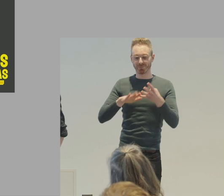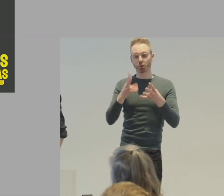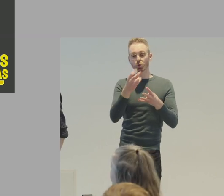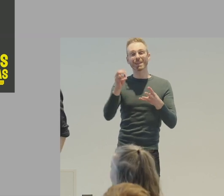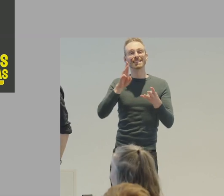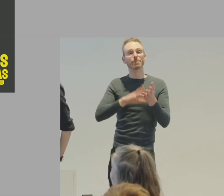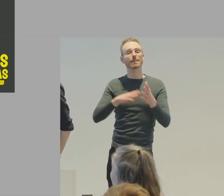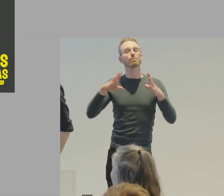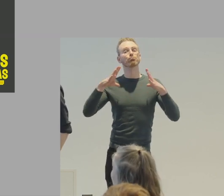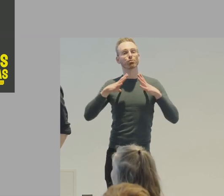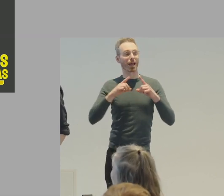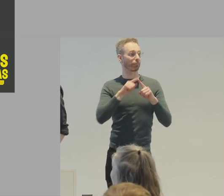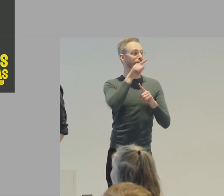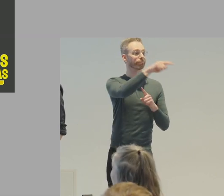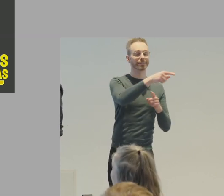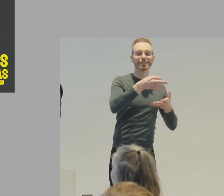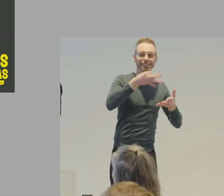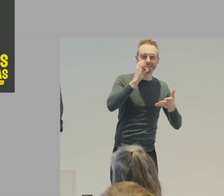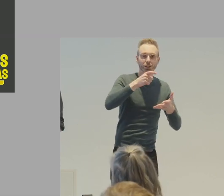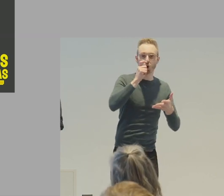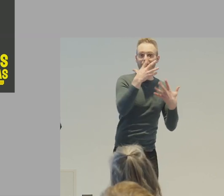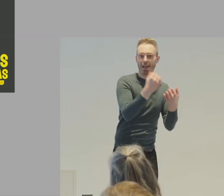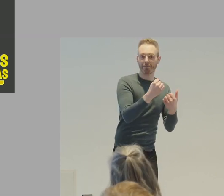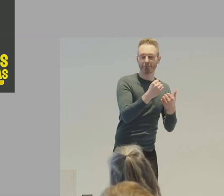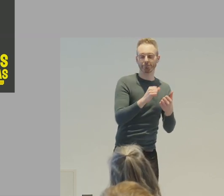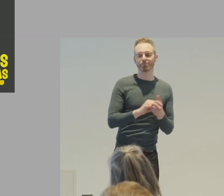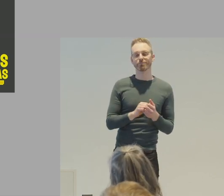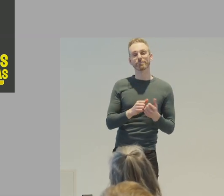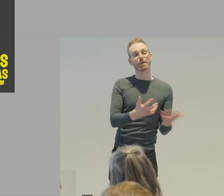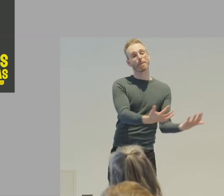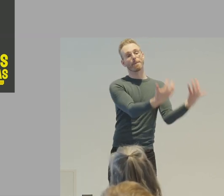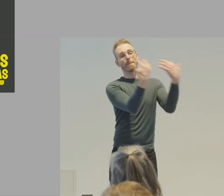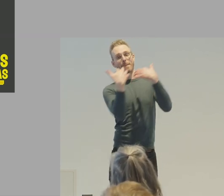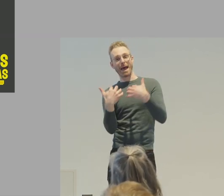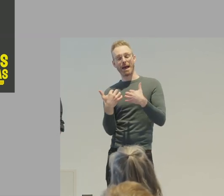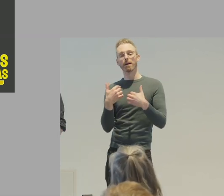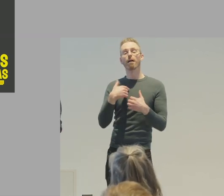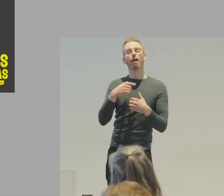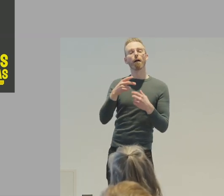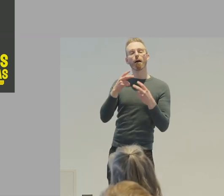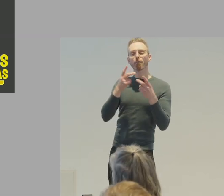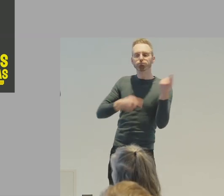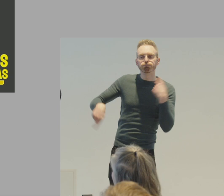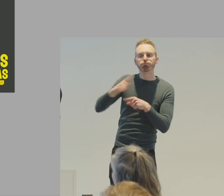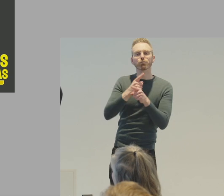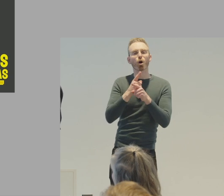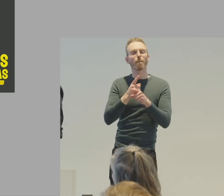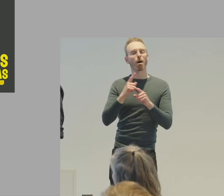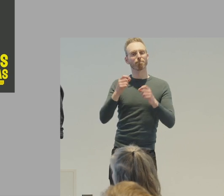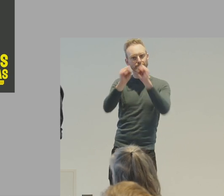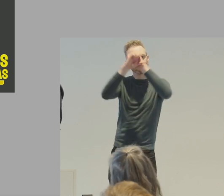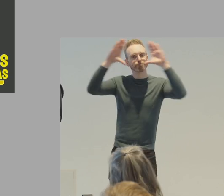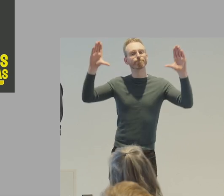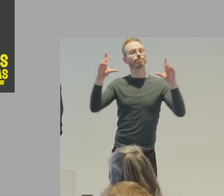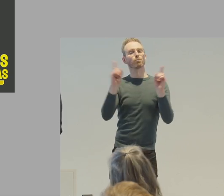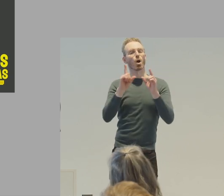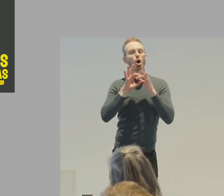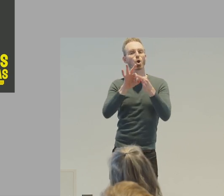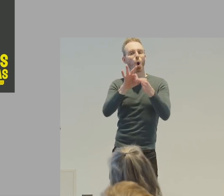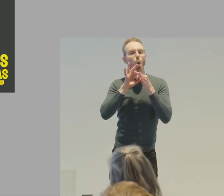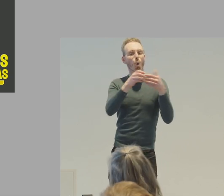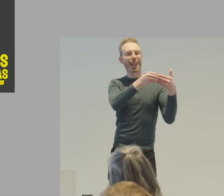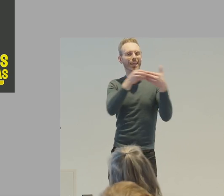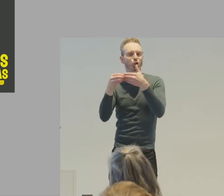And then next slide, please. We will look at our model of co-leadership. We'll talk more about that later. Then we'll talk about